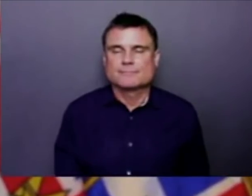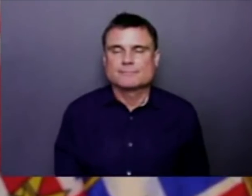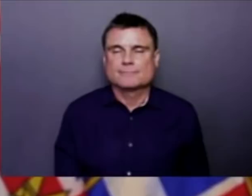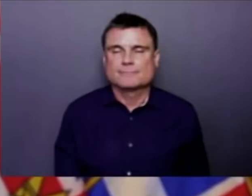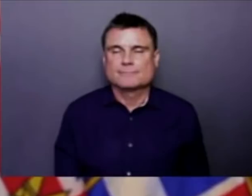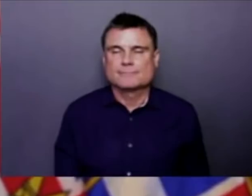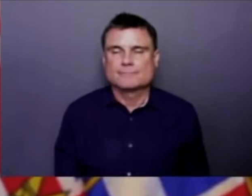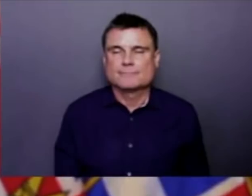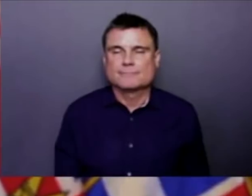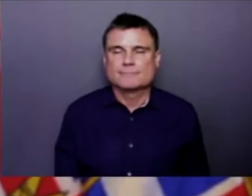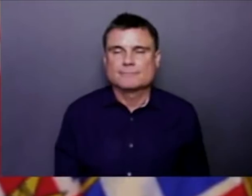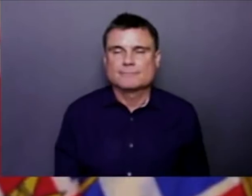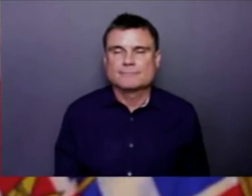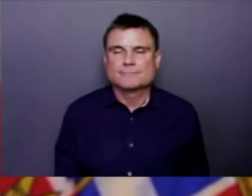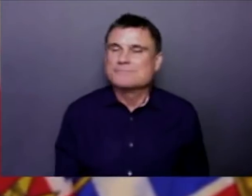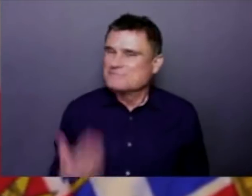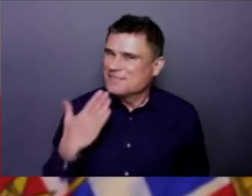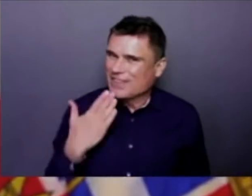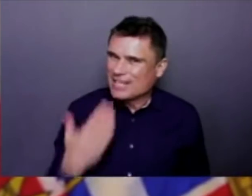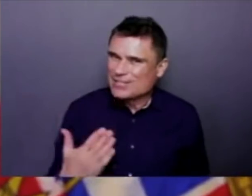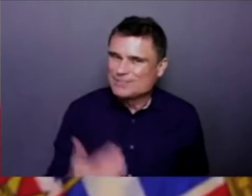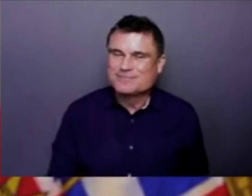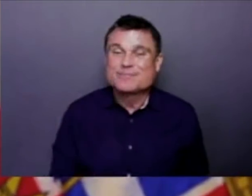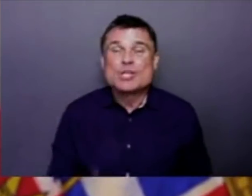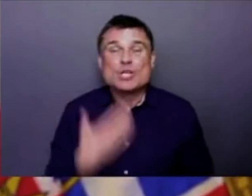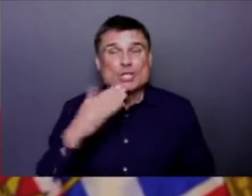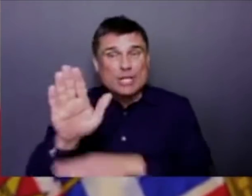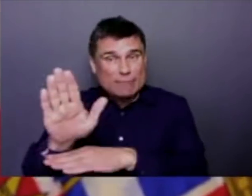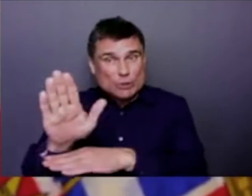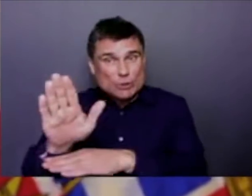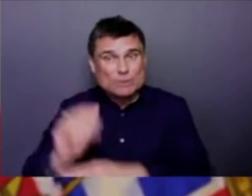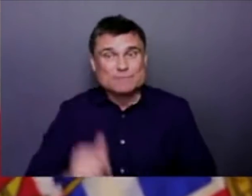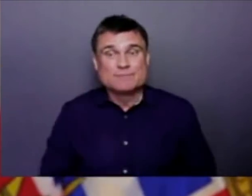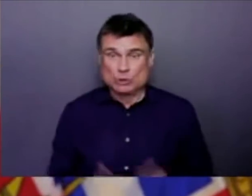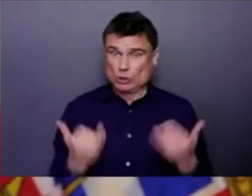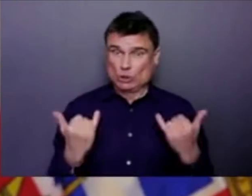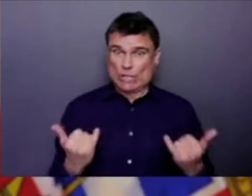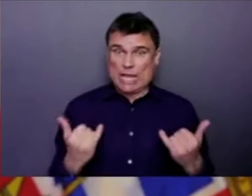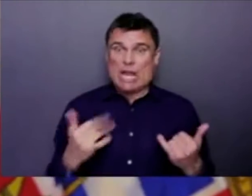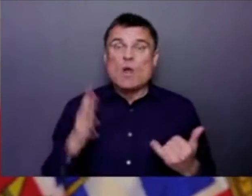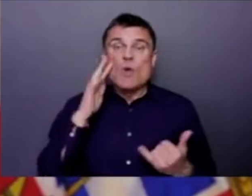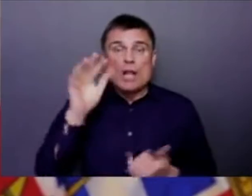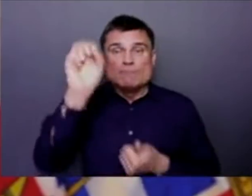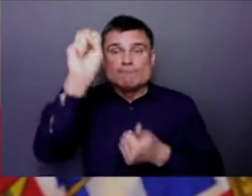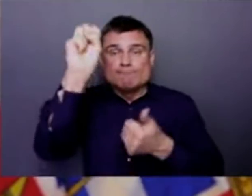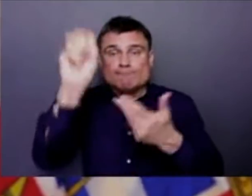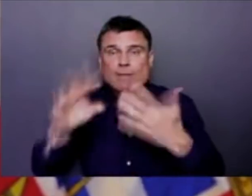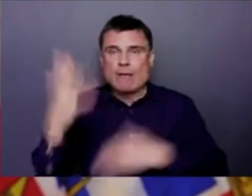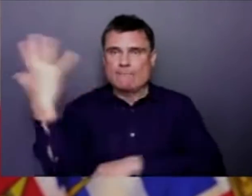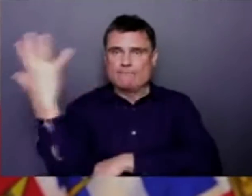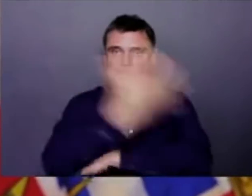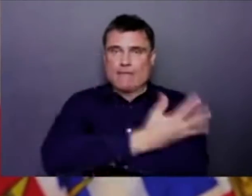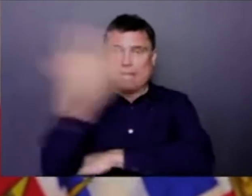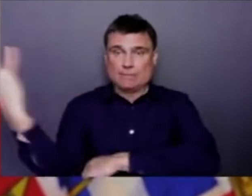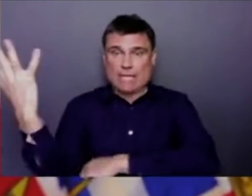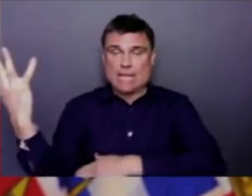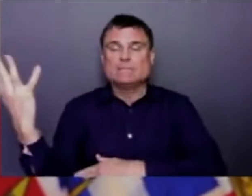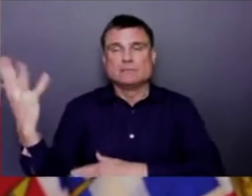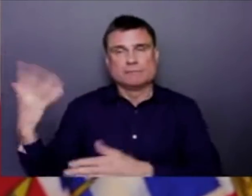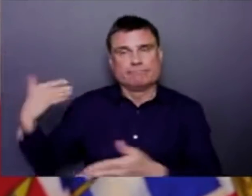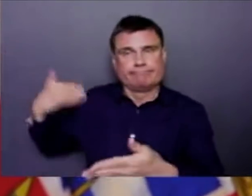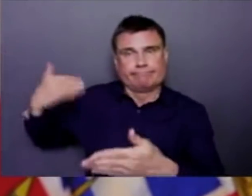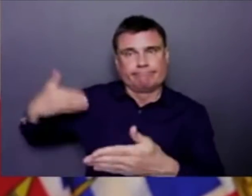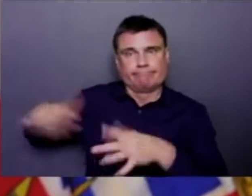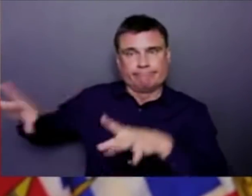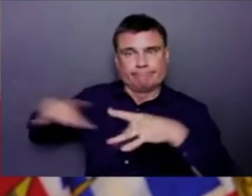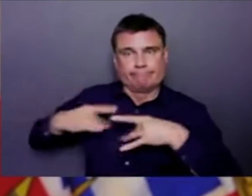Thank you very much and good afternoon. As you know, for today we are reporting on 5 periods over the past